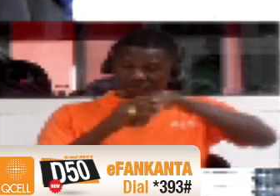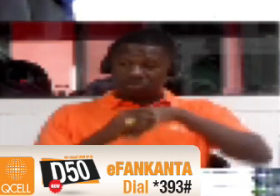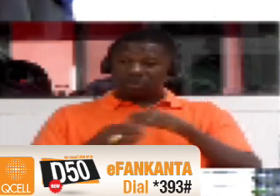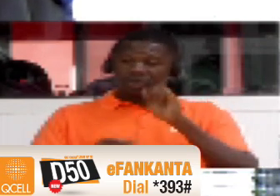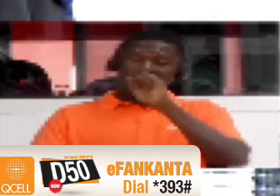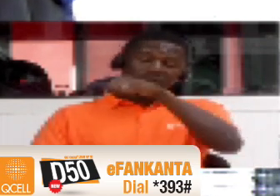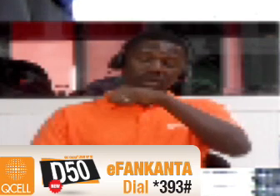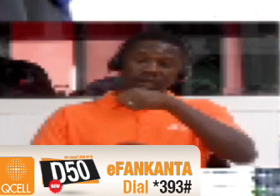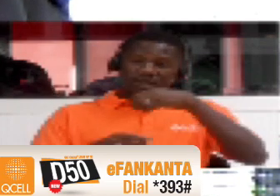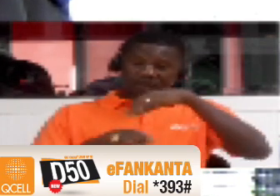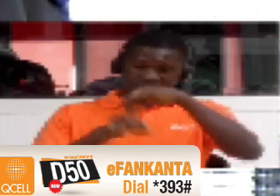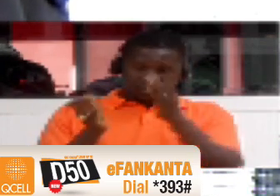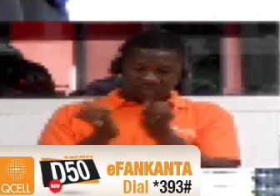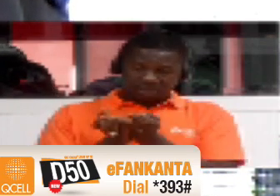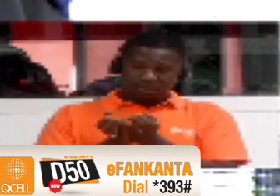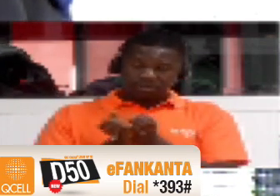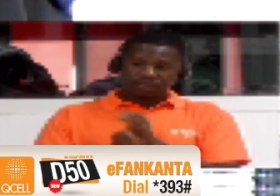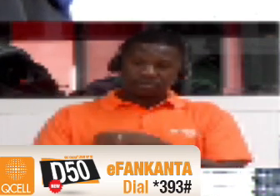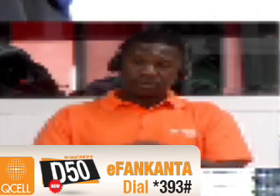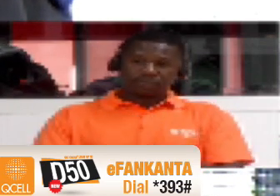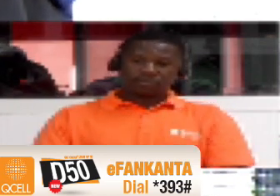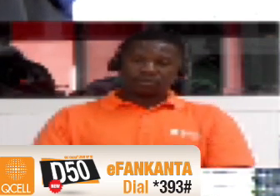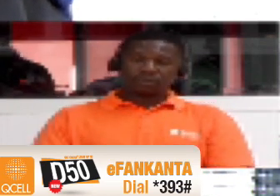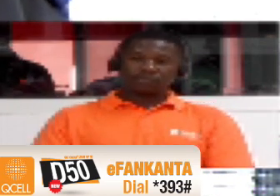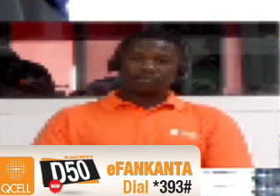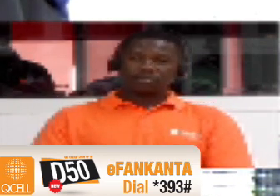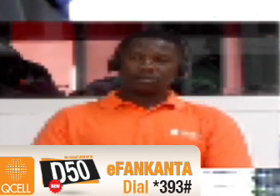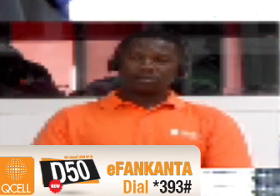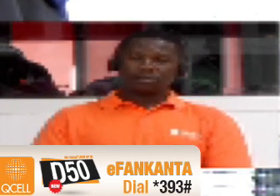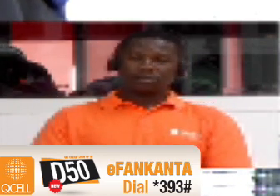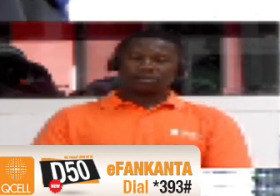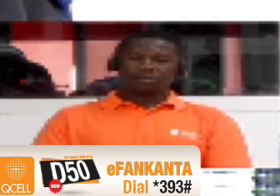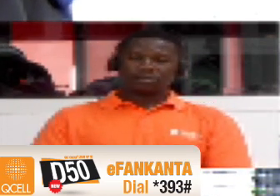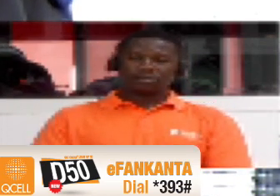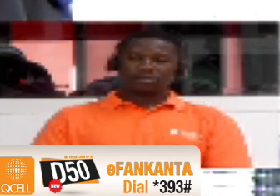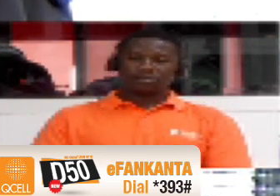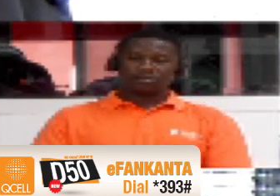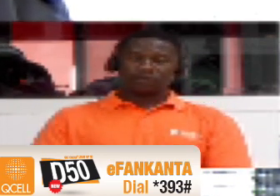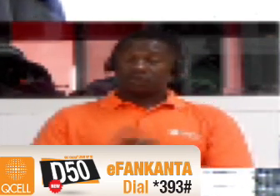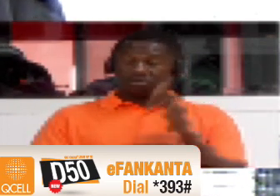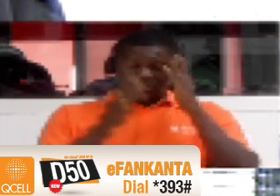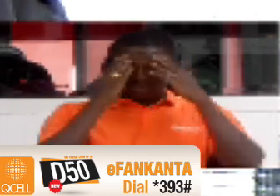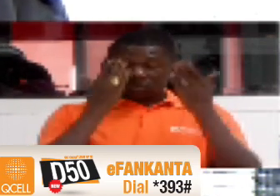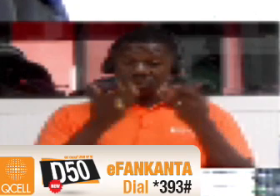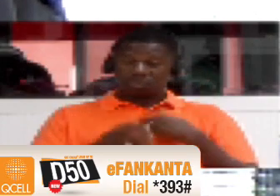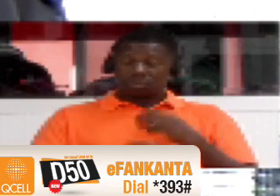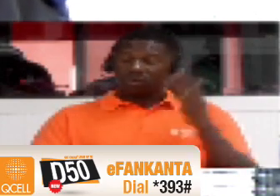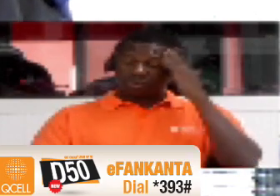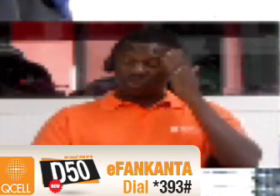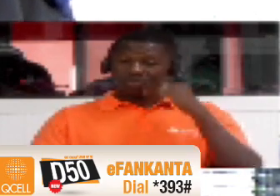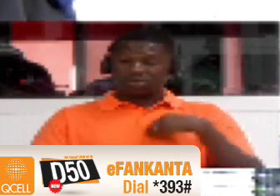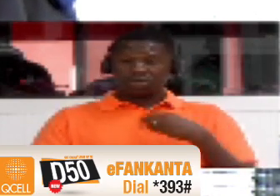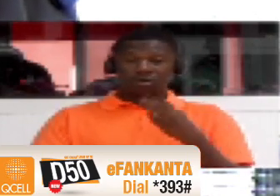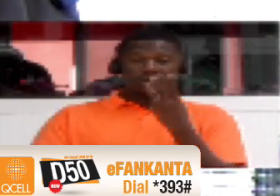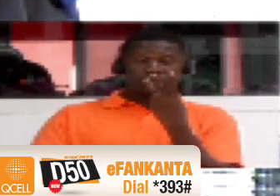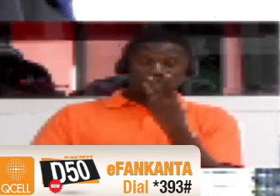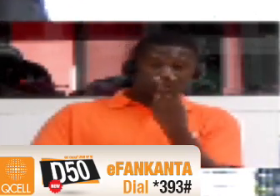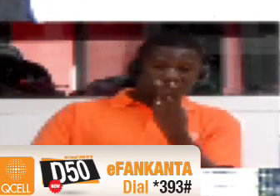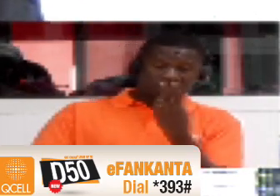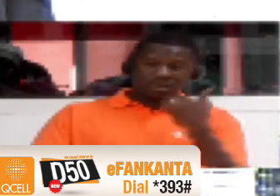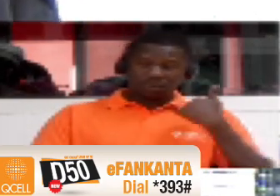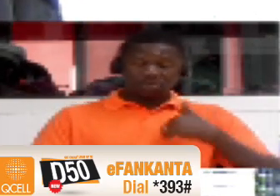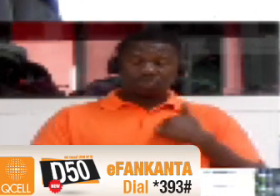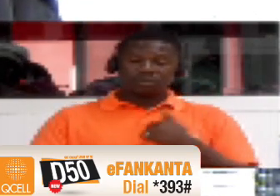to me long bare nga mo fula long fo saba. I do not know them. Mi ngela actionol je